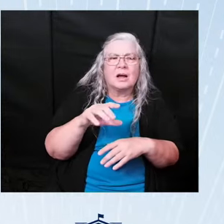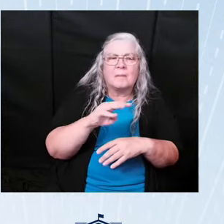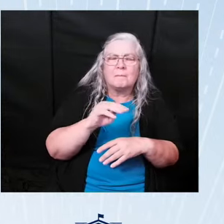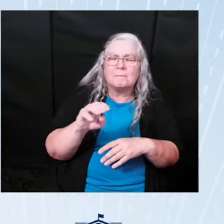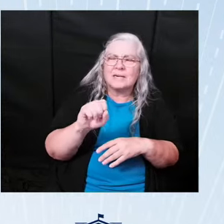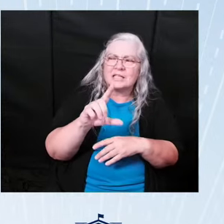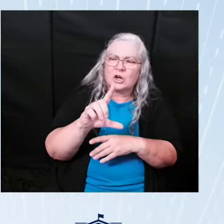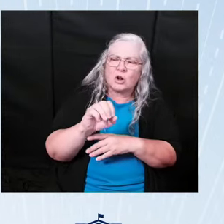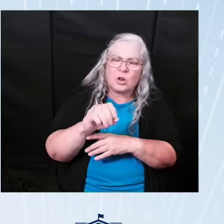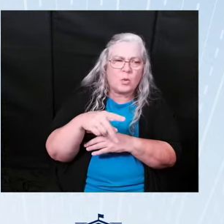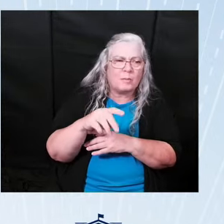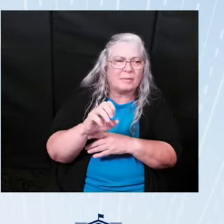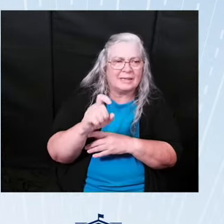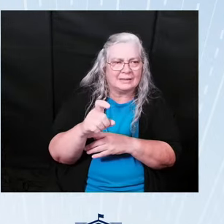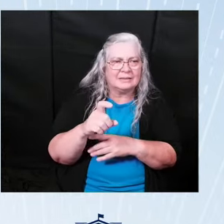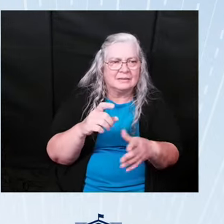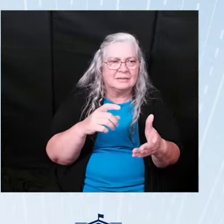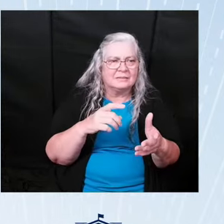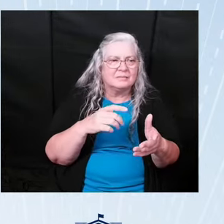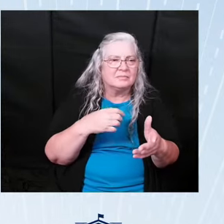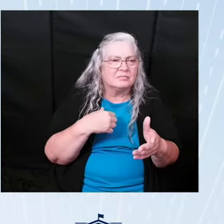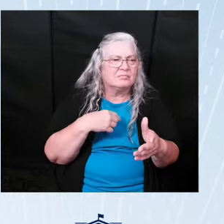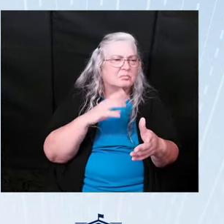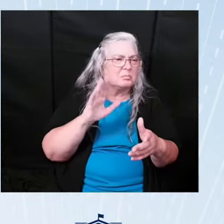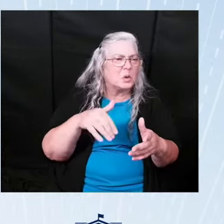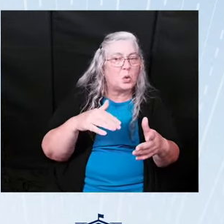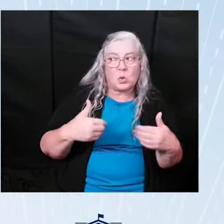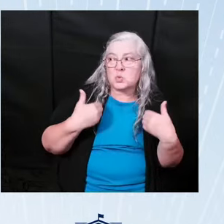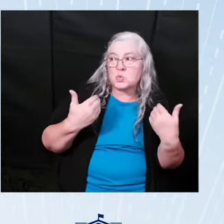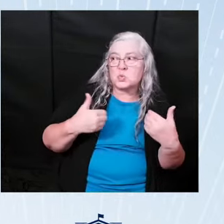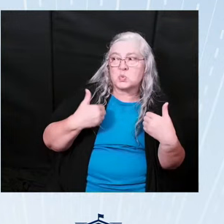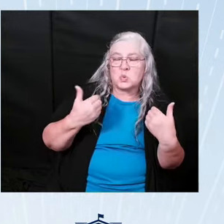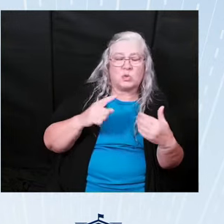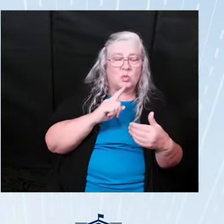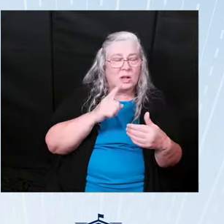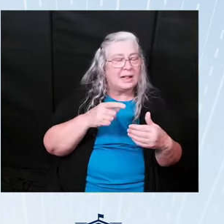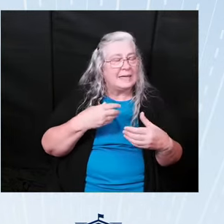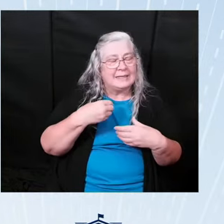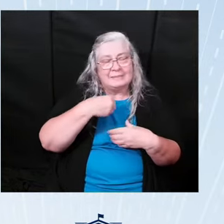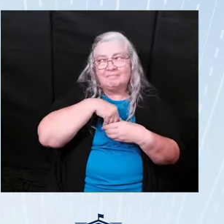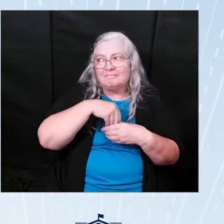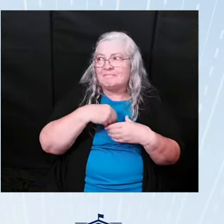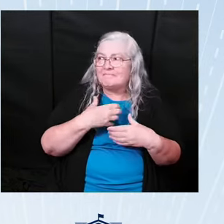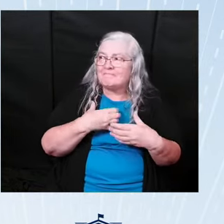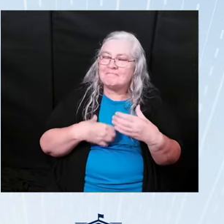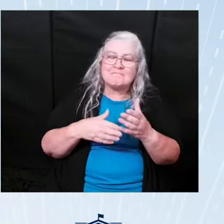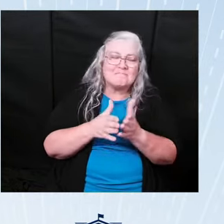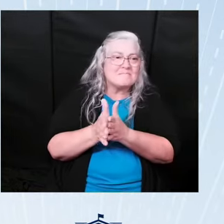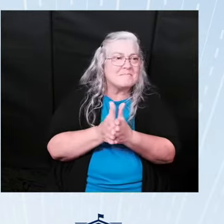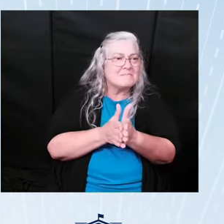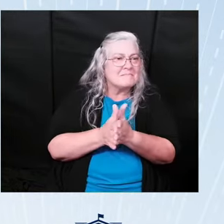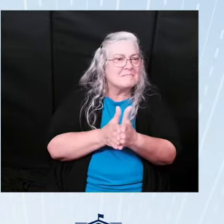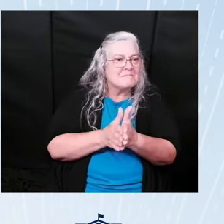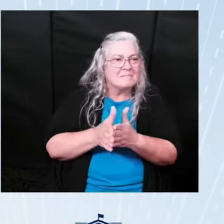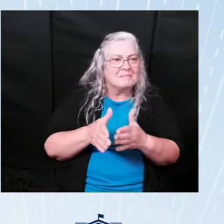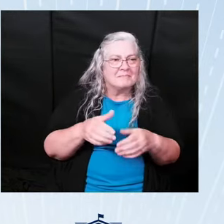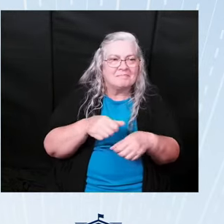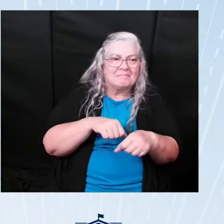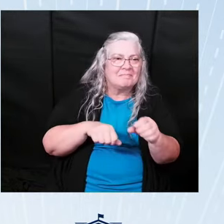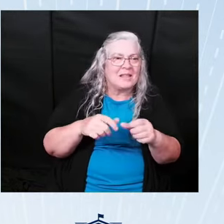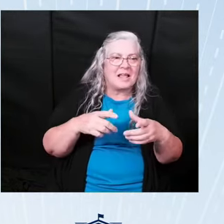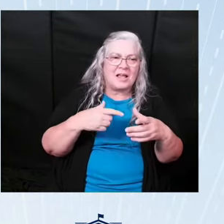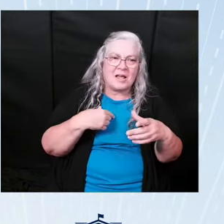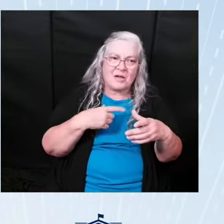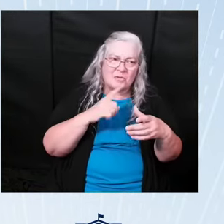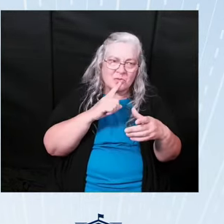intentional about bringing their voices to the table and incorporating their thoughts and solutions into the overall strategy.